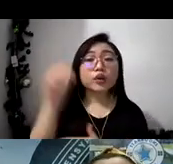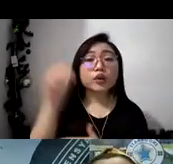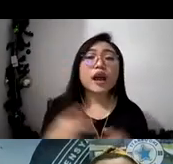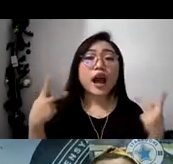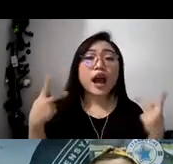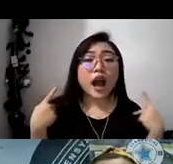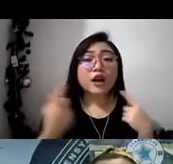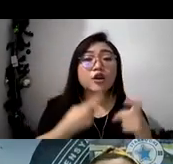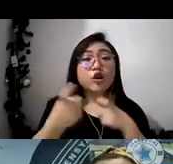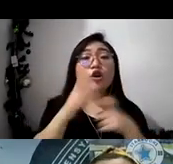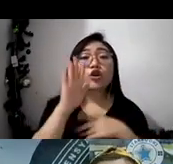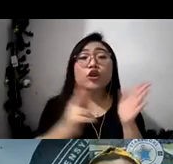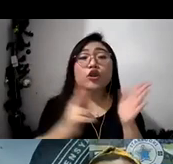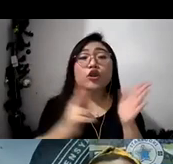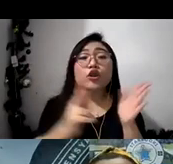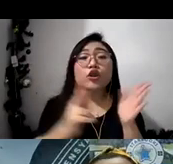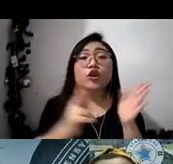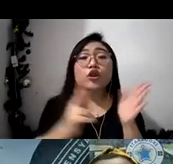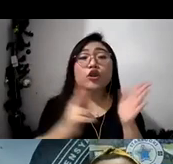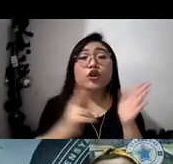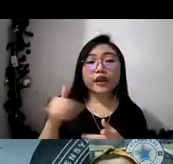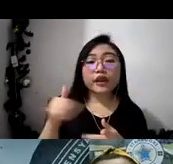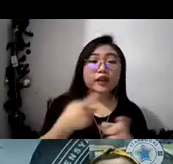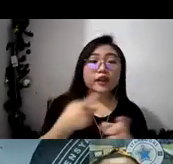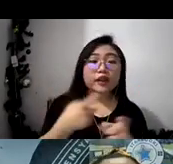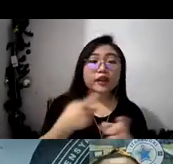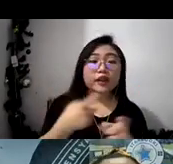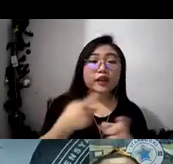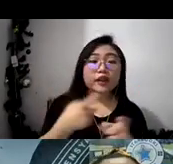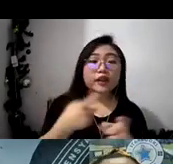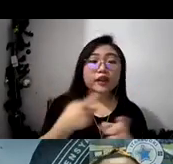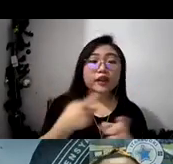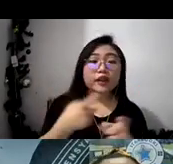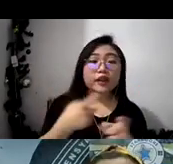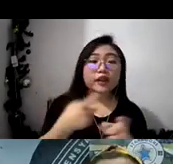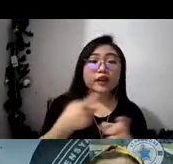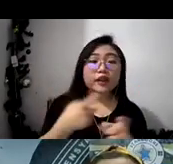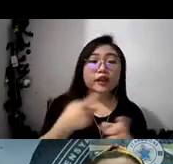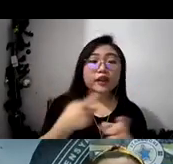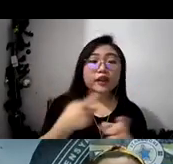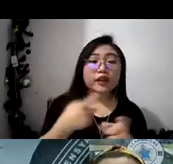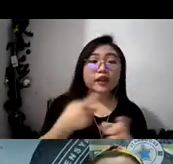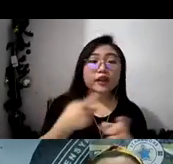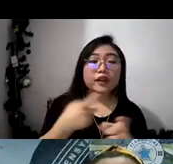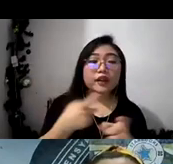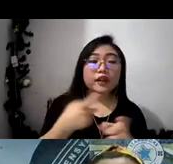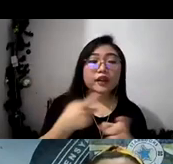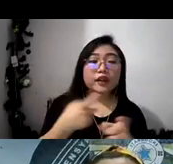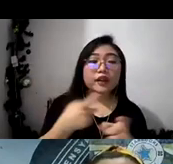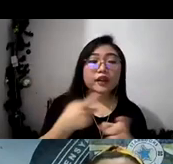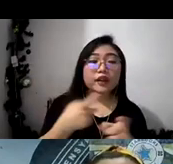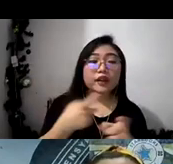your records before they control you. The basics of records management and records control by Mr. Martin Julius